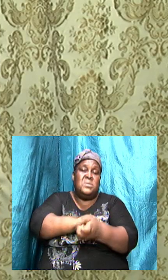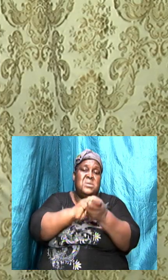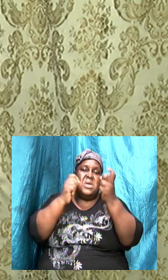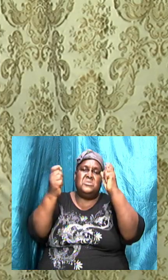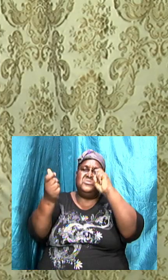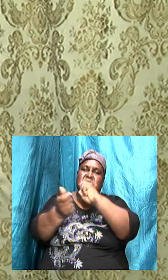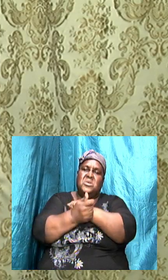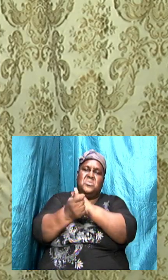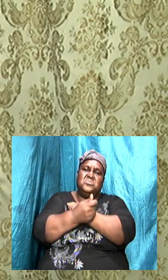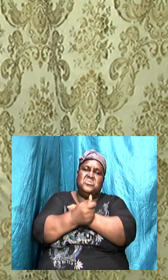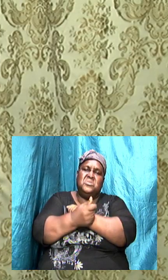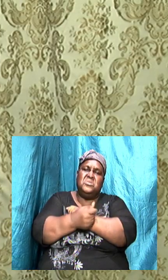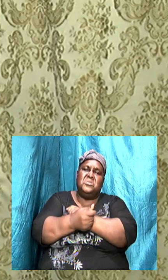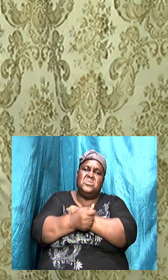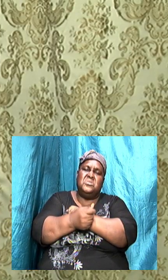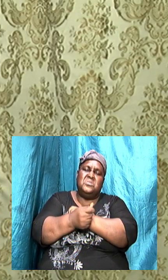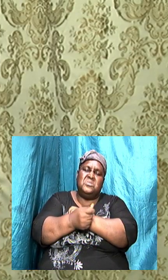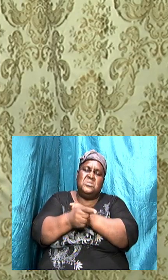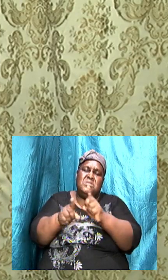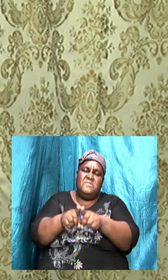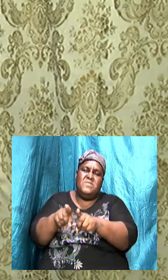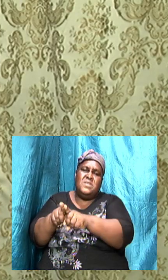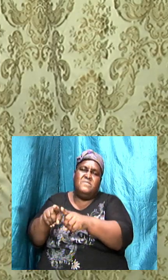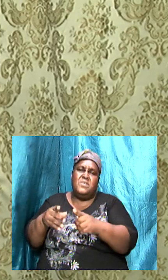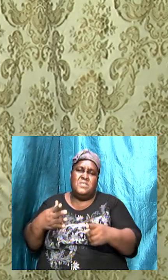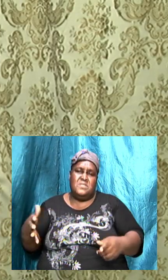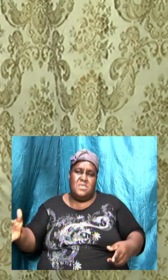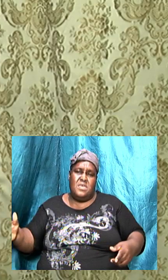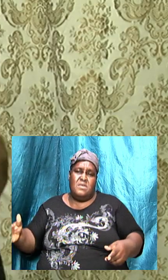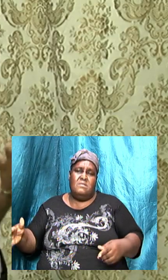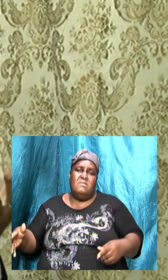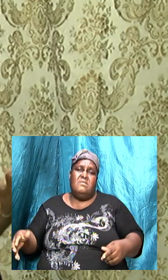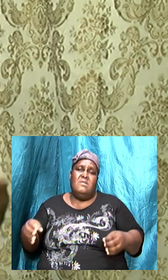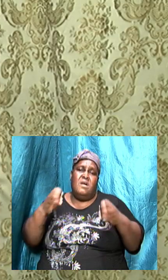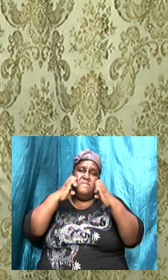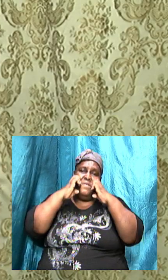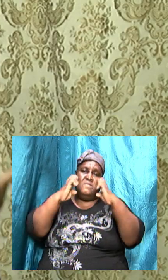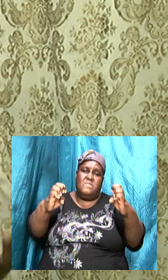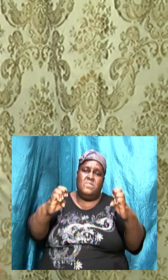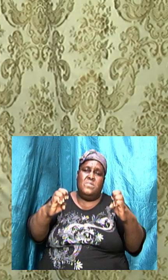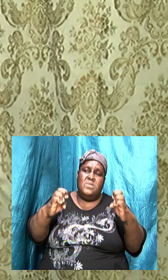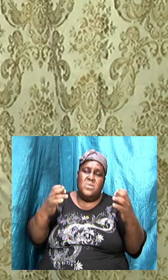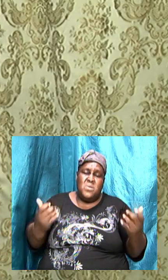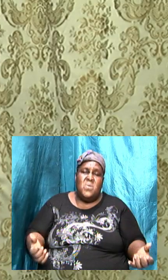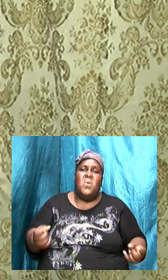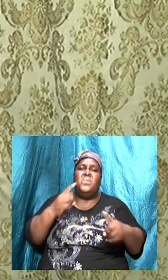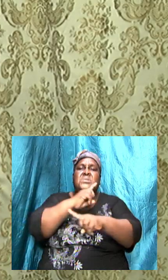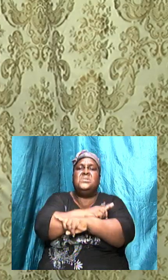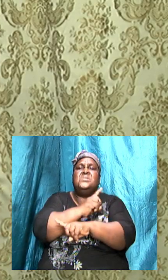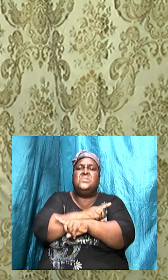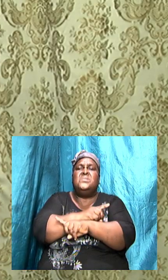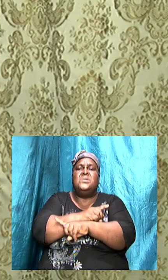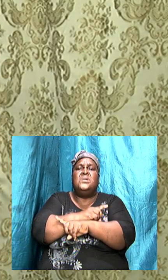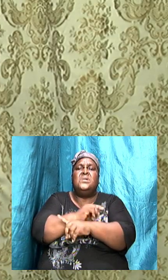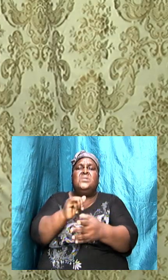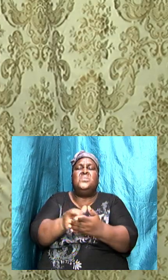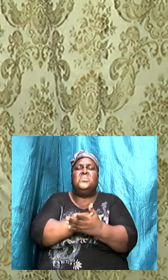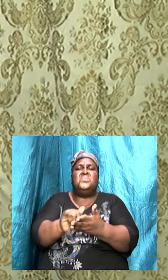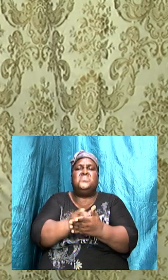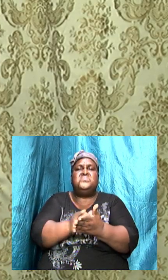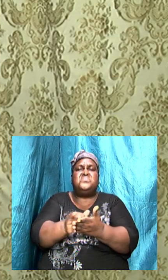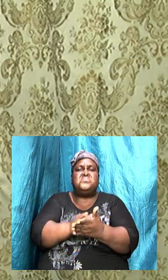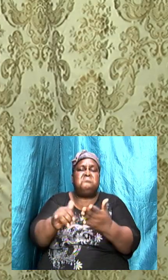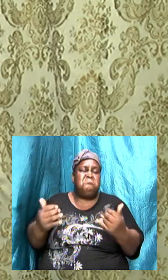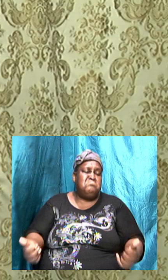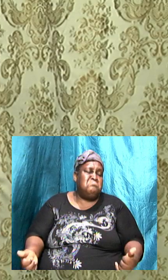We can change the different things of evangelism. These are days when we are on YouTube. These are days when